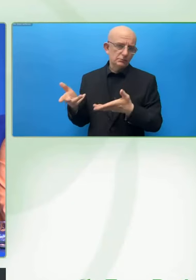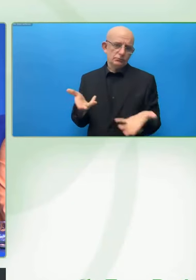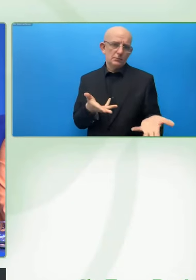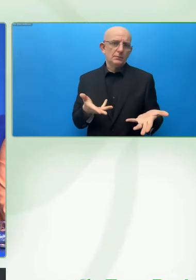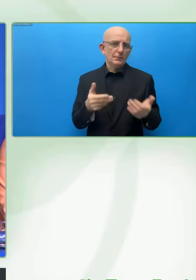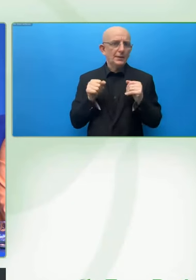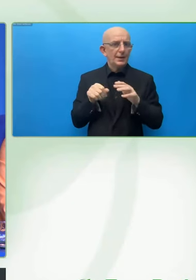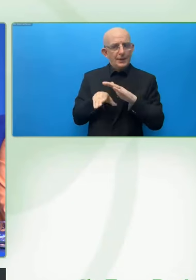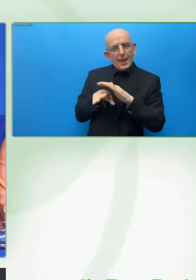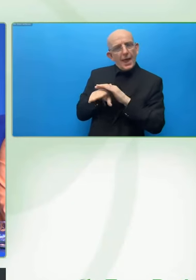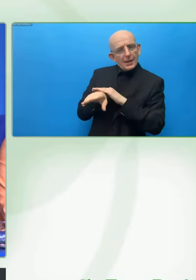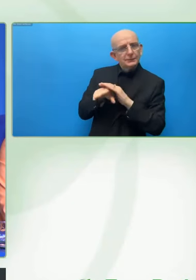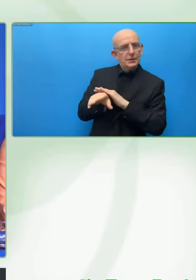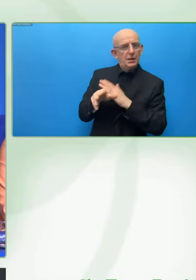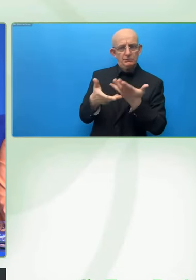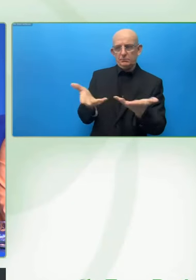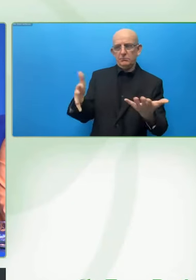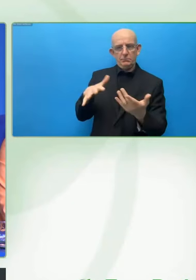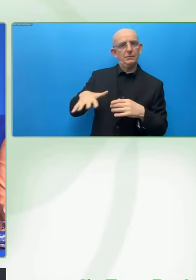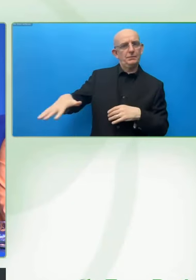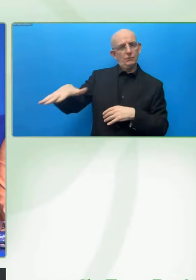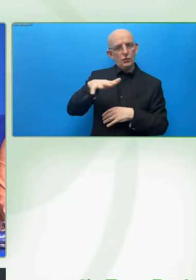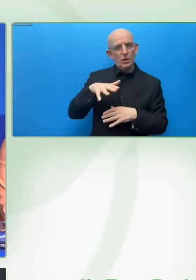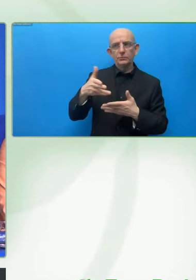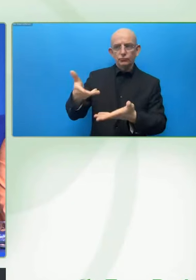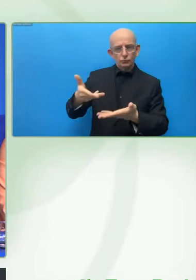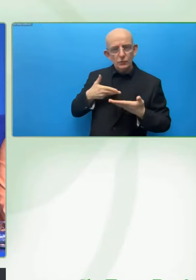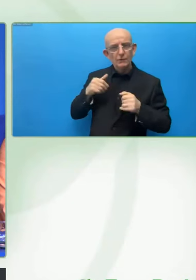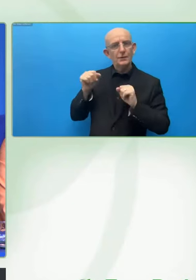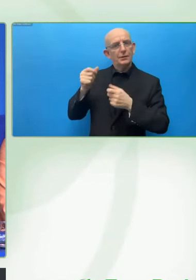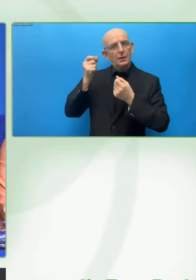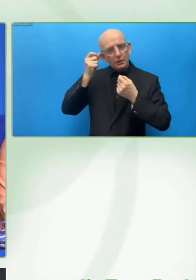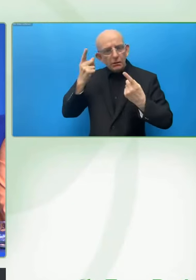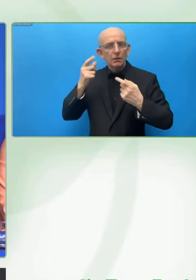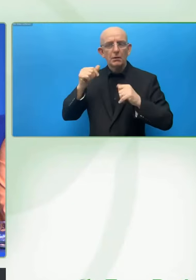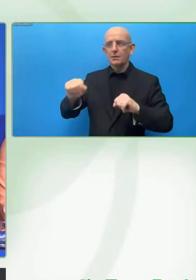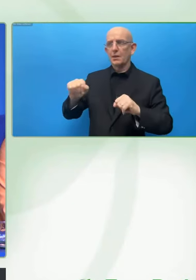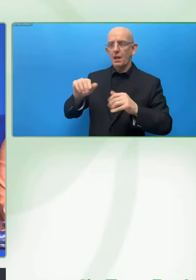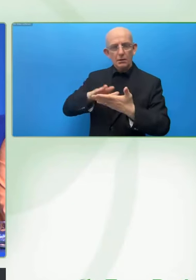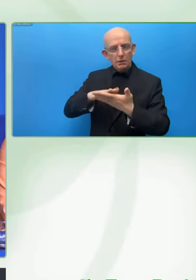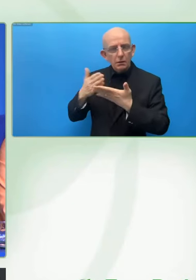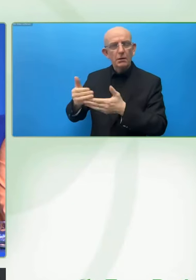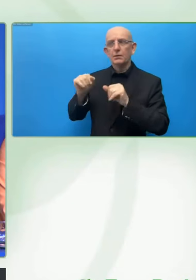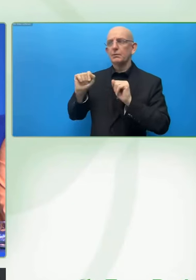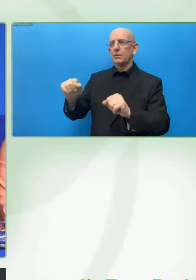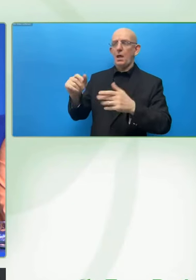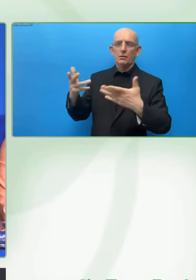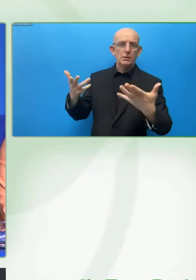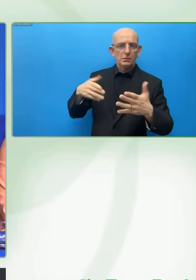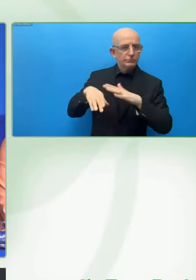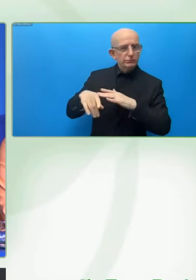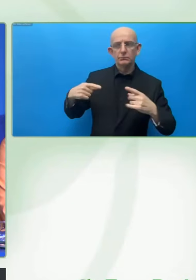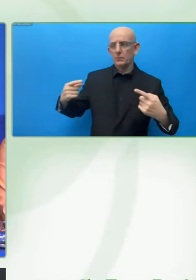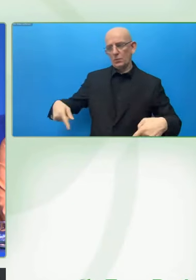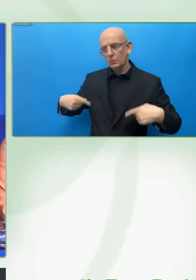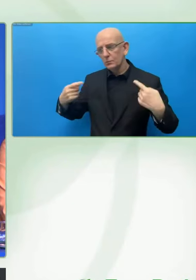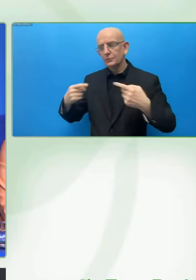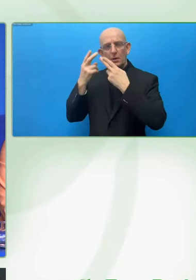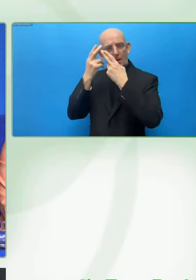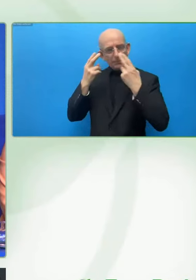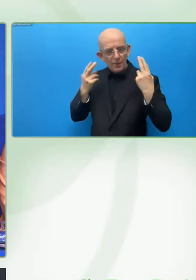If an entity is very small and doesn't have significant resources or a